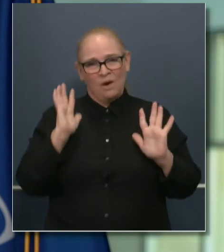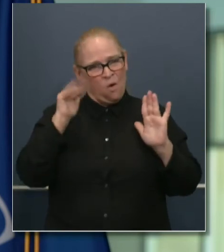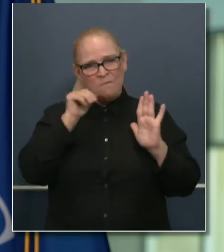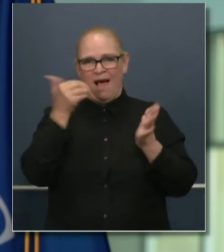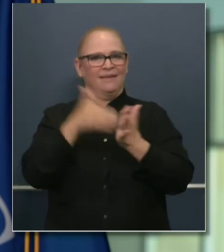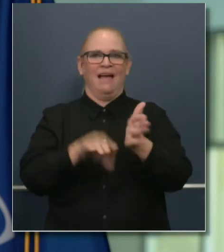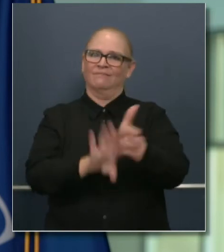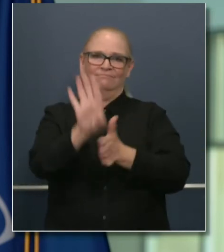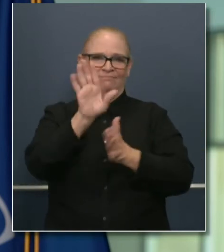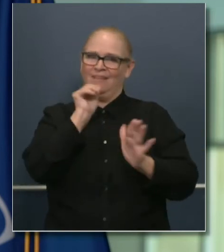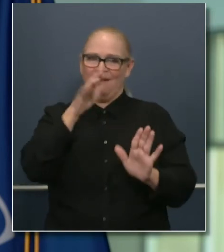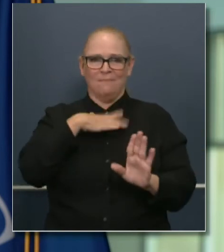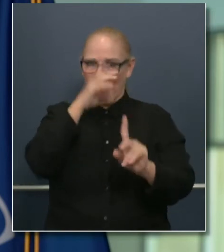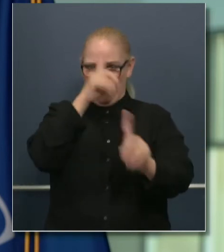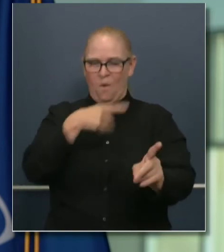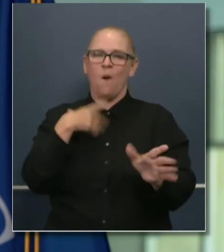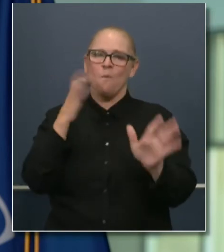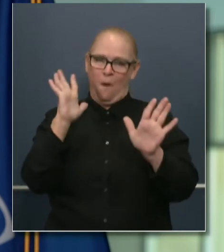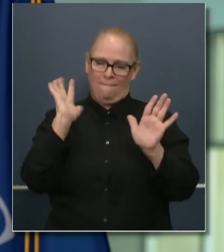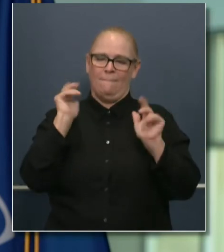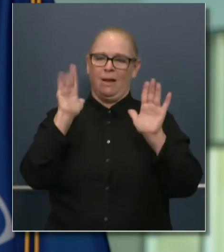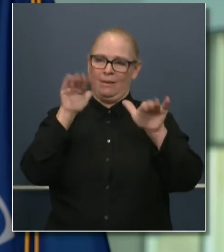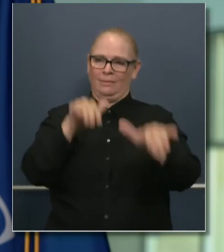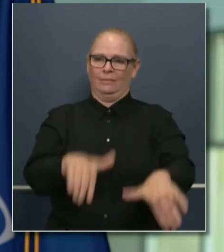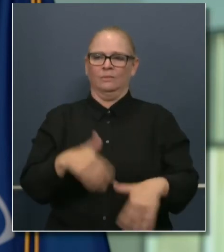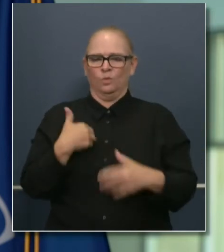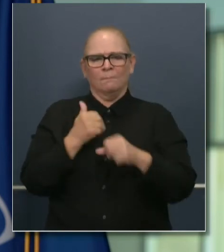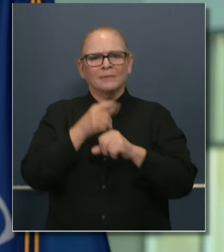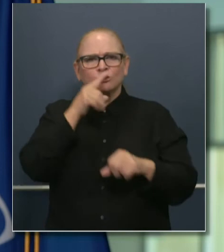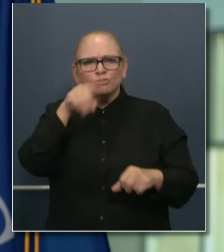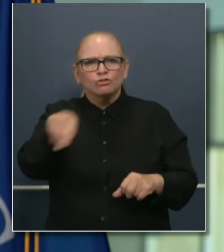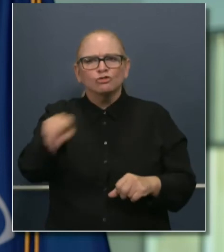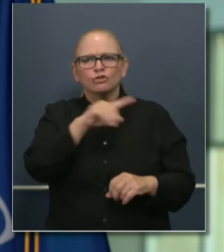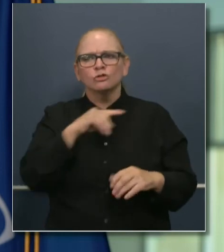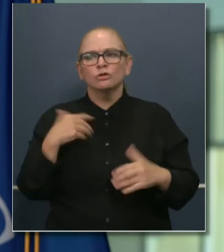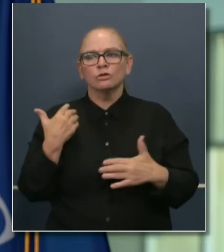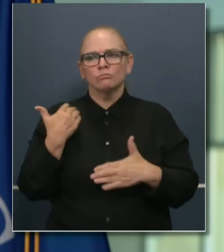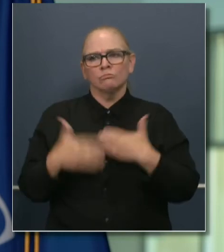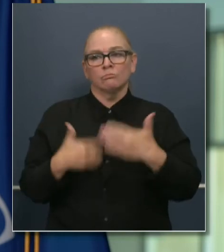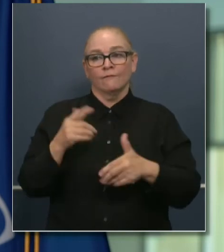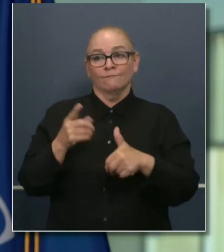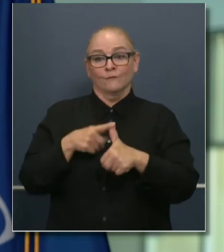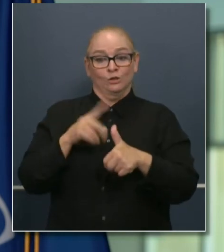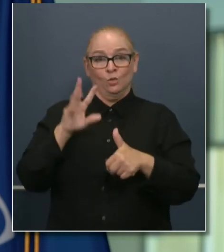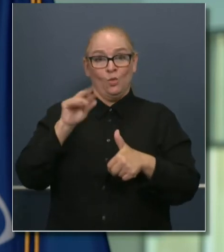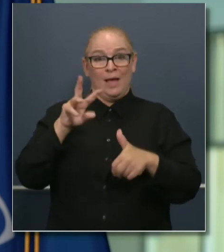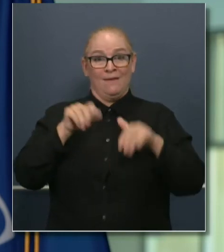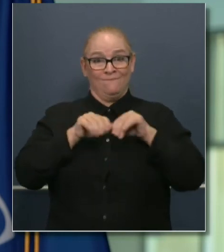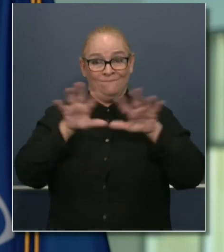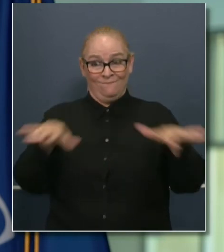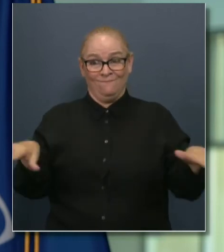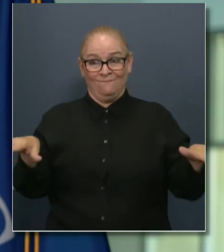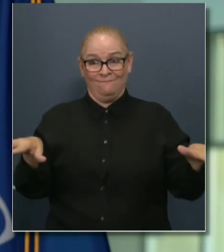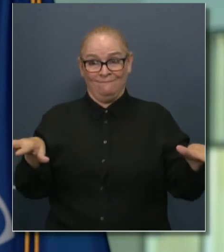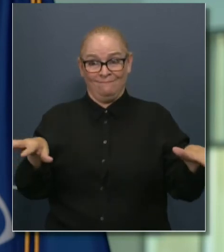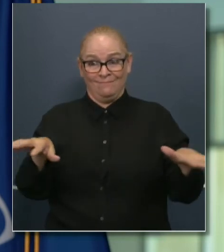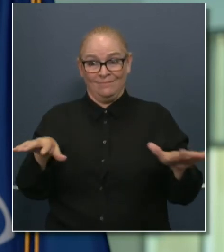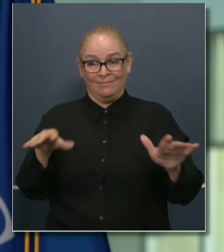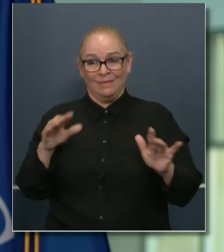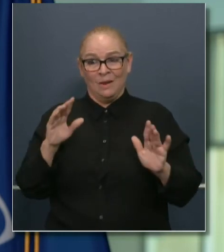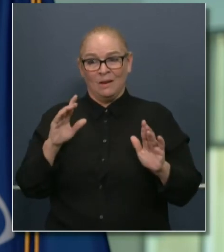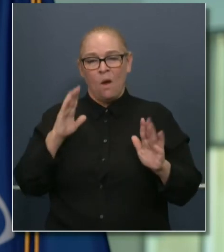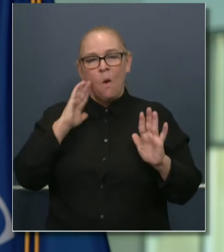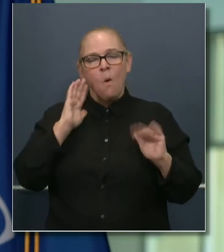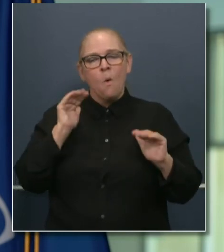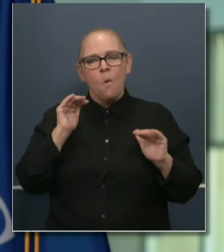again as we work again our way through the first wave of this pandemic. We anticipate the second